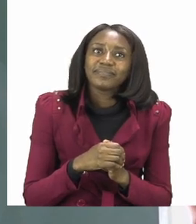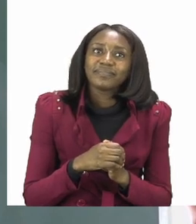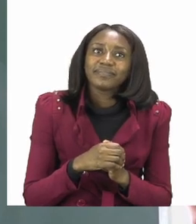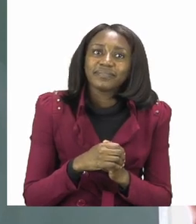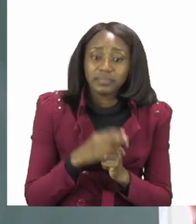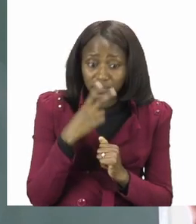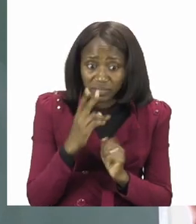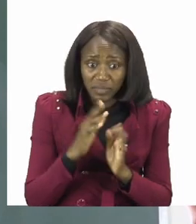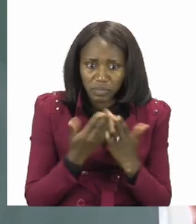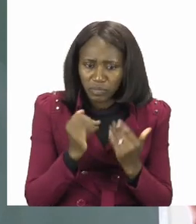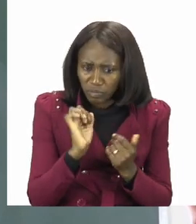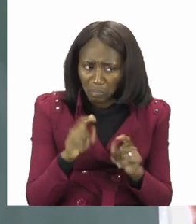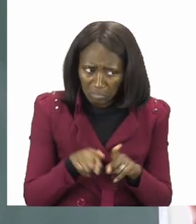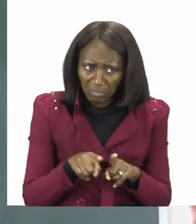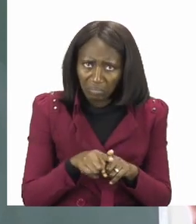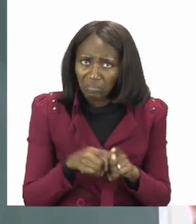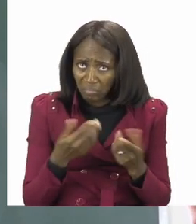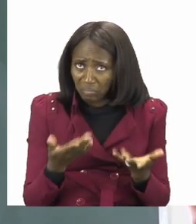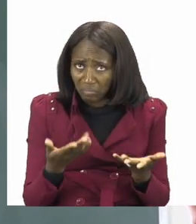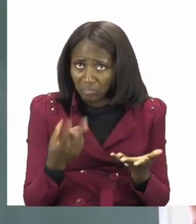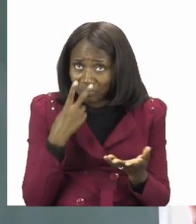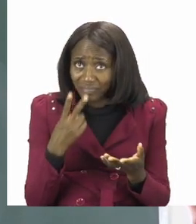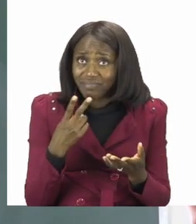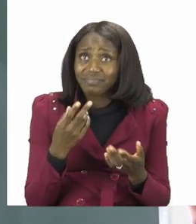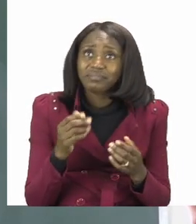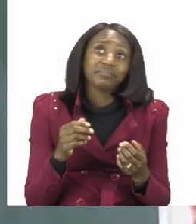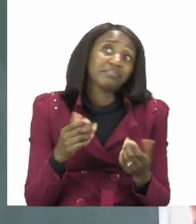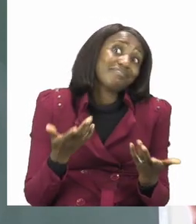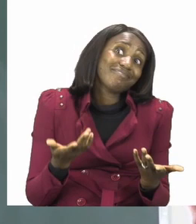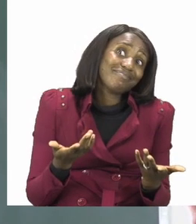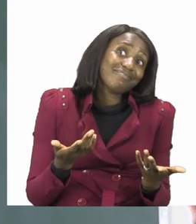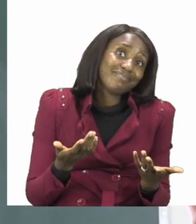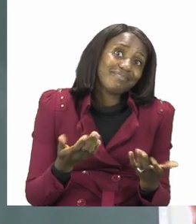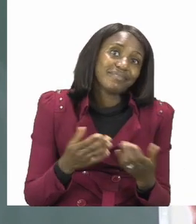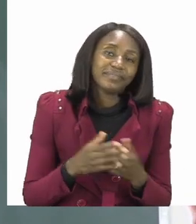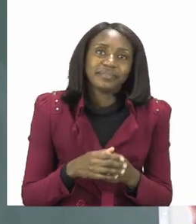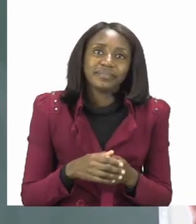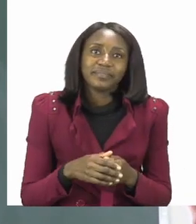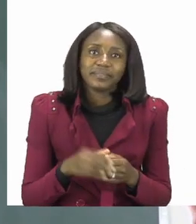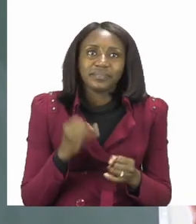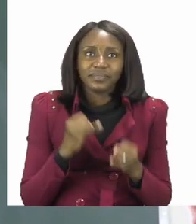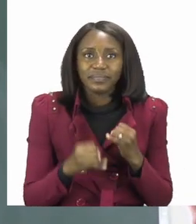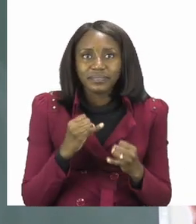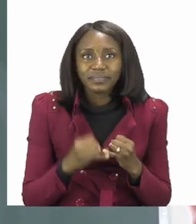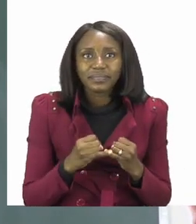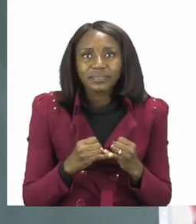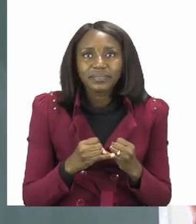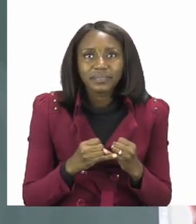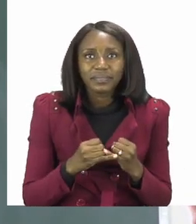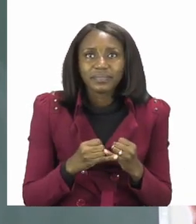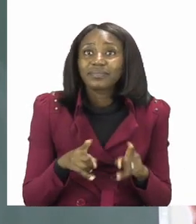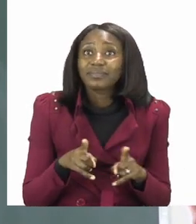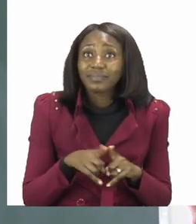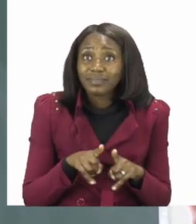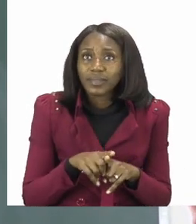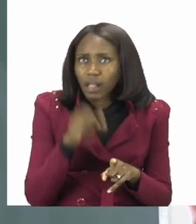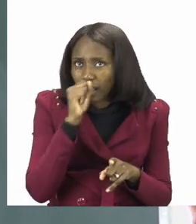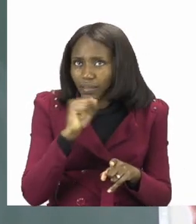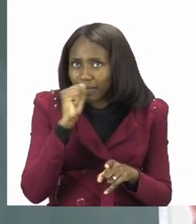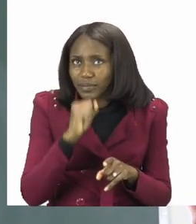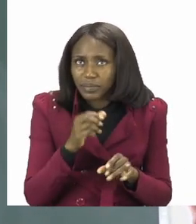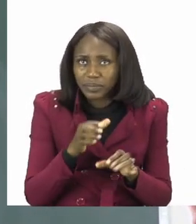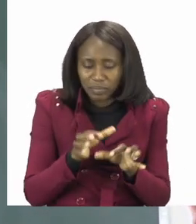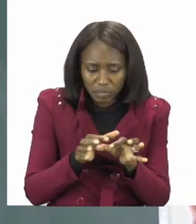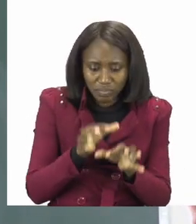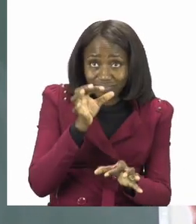the shape and I'm sure you will see a rectangular prism there as well. The last one that we have is a cone. Everybody